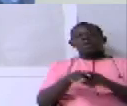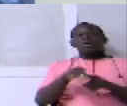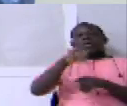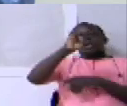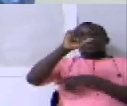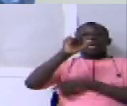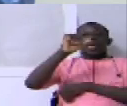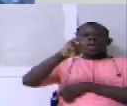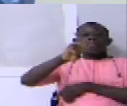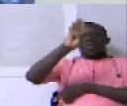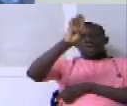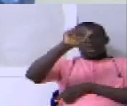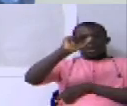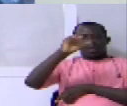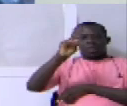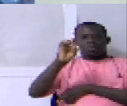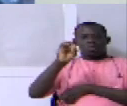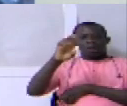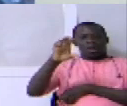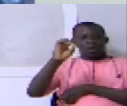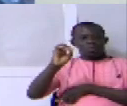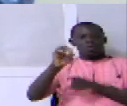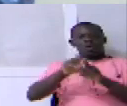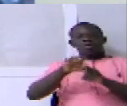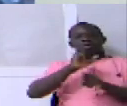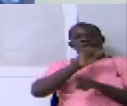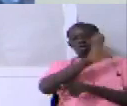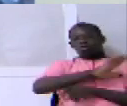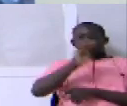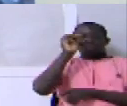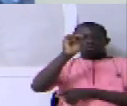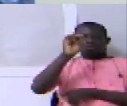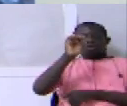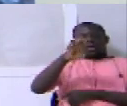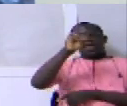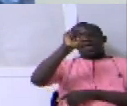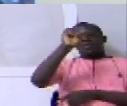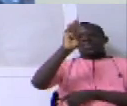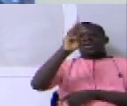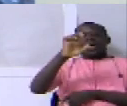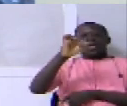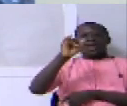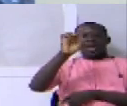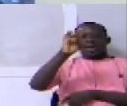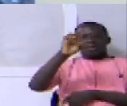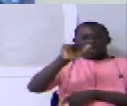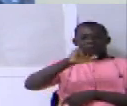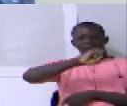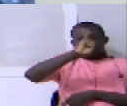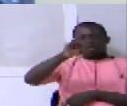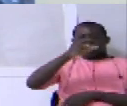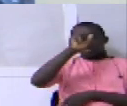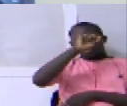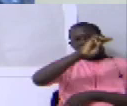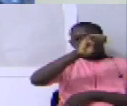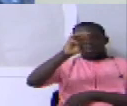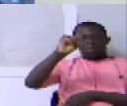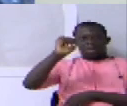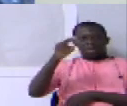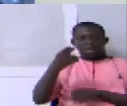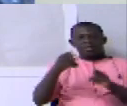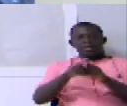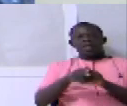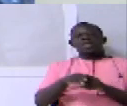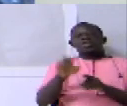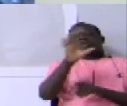Samba Doro, also called Ibrahim Jame the chief torturer? Fenyi fanan lonko yemel na kumo fojang